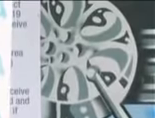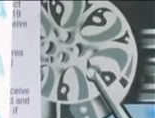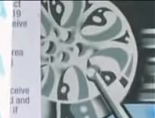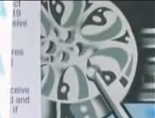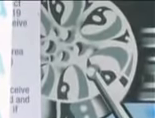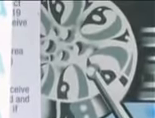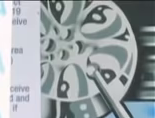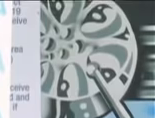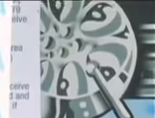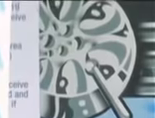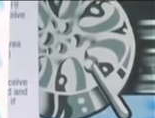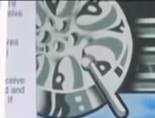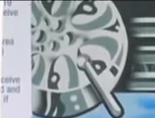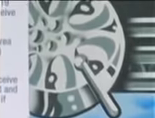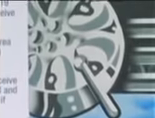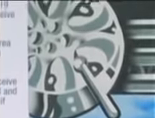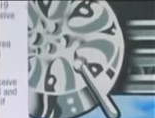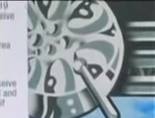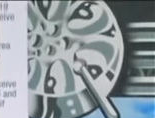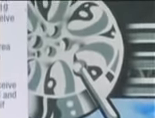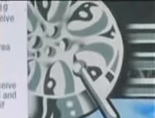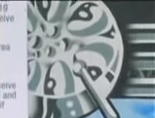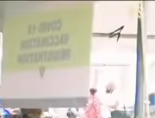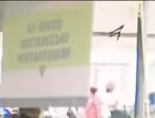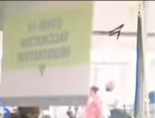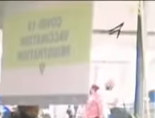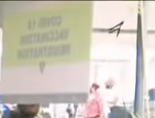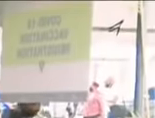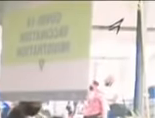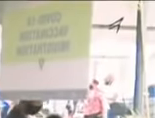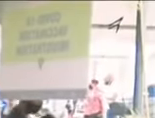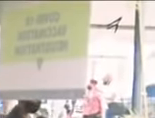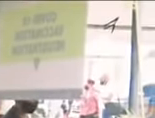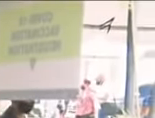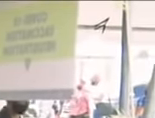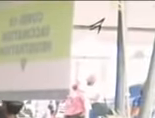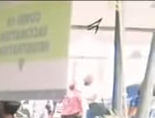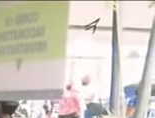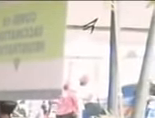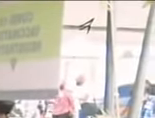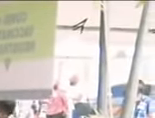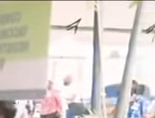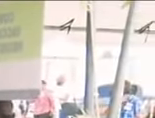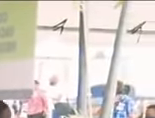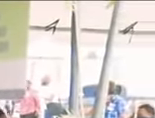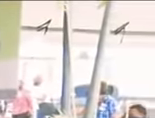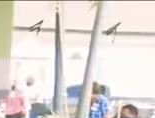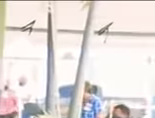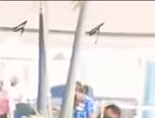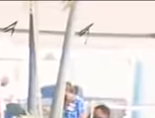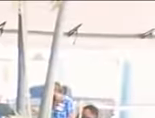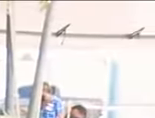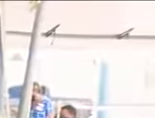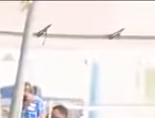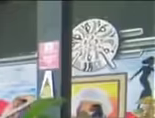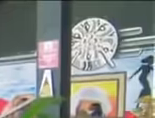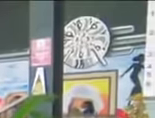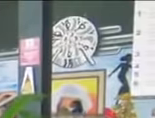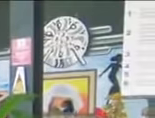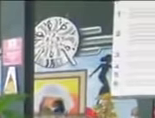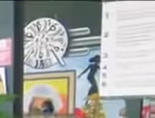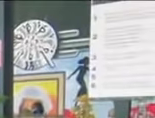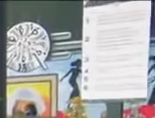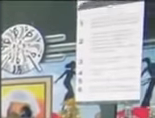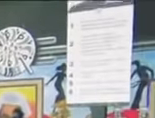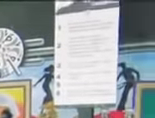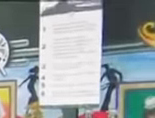goal, fully vaccinated by July 2021, is 188,900. Right, so we